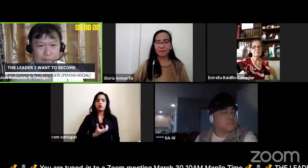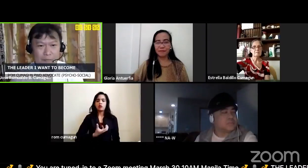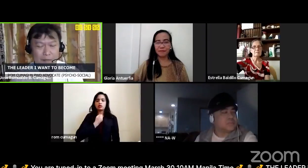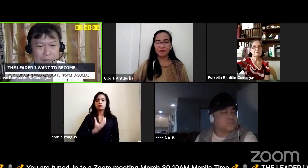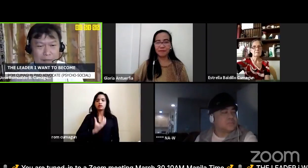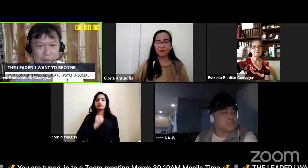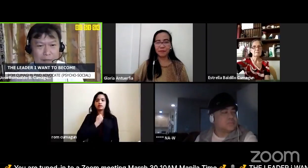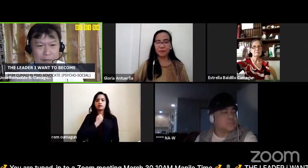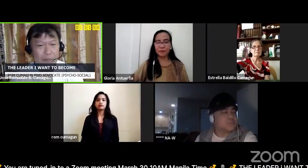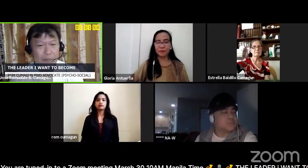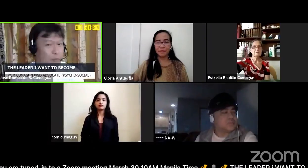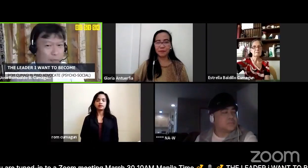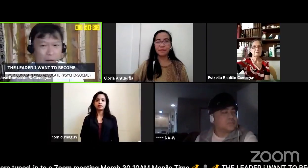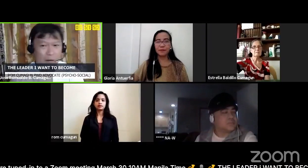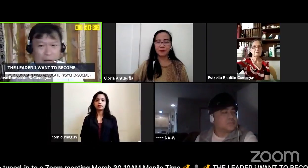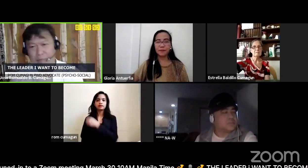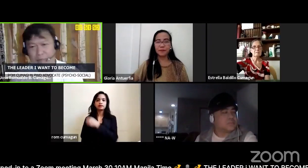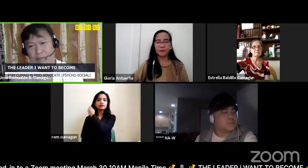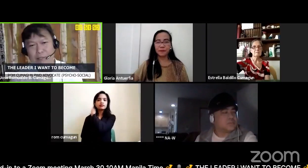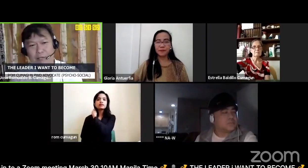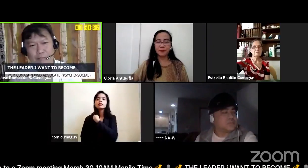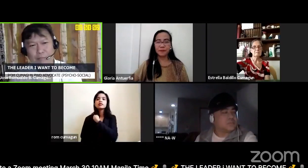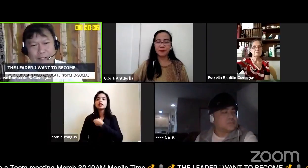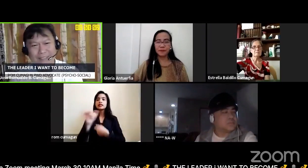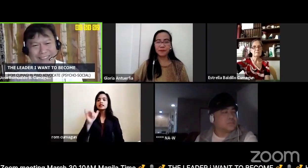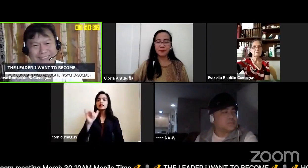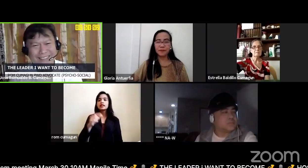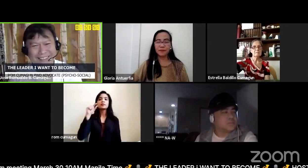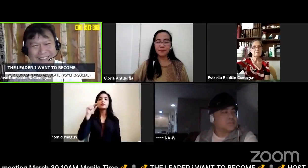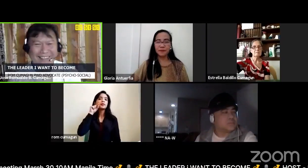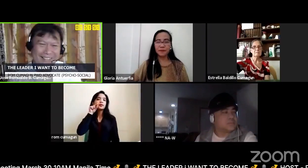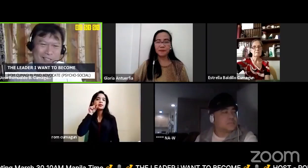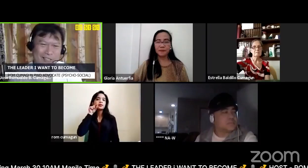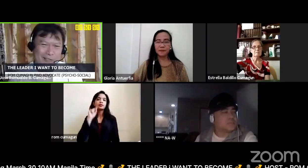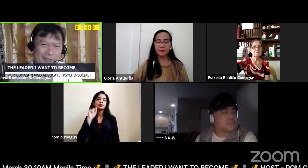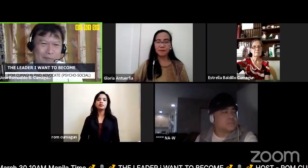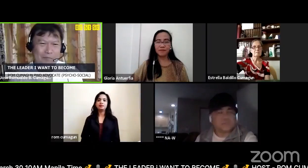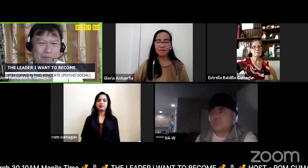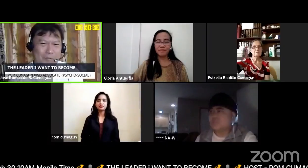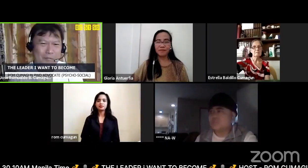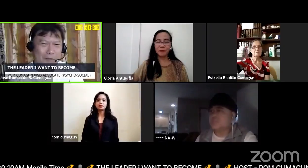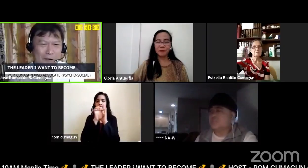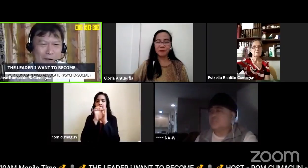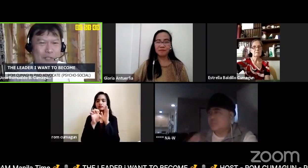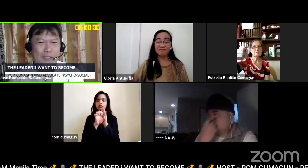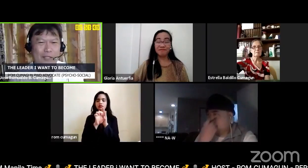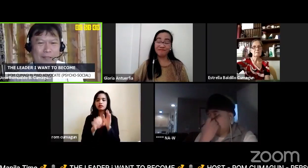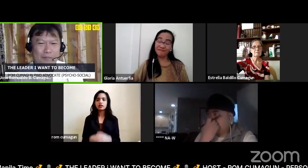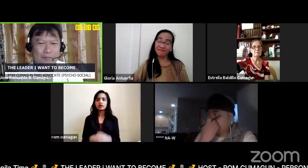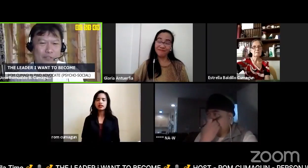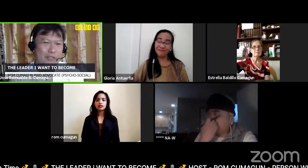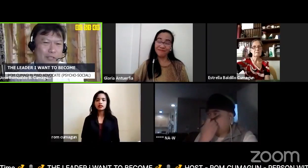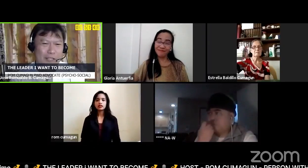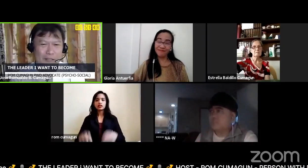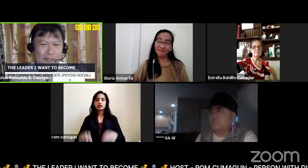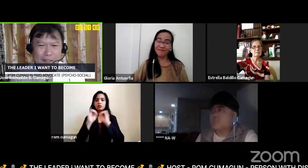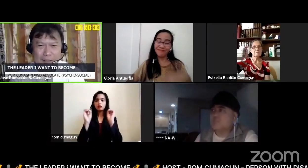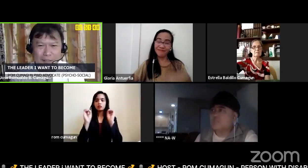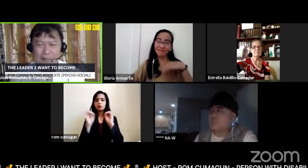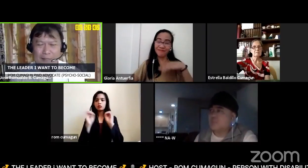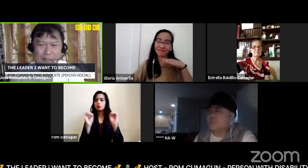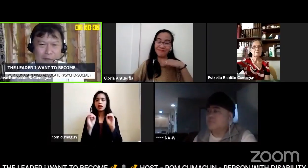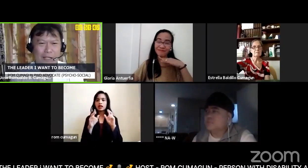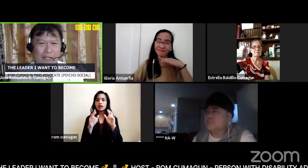regard. So same with Gloria, for example. She has no official